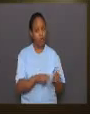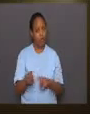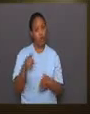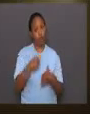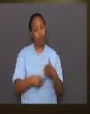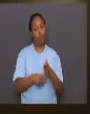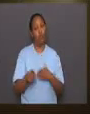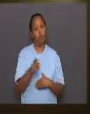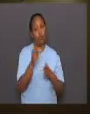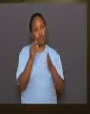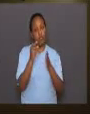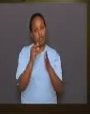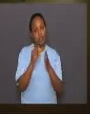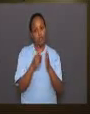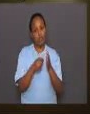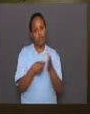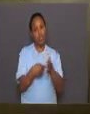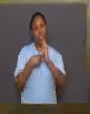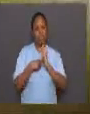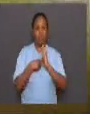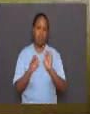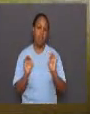an absence of accountability.